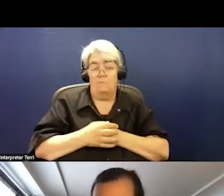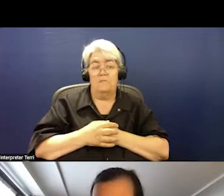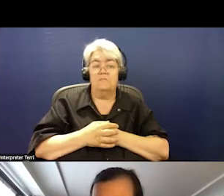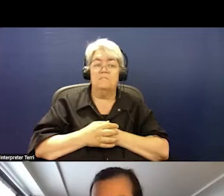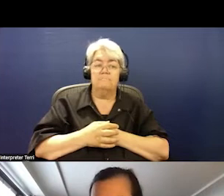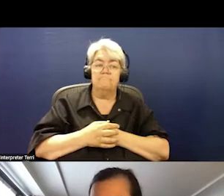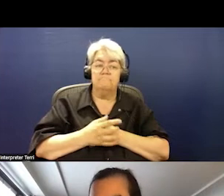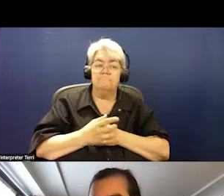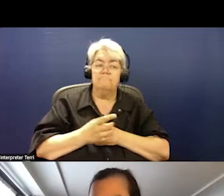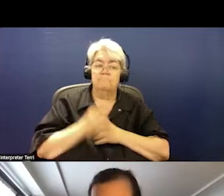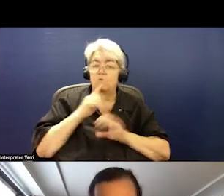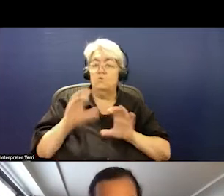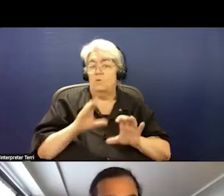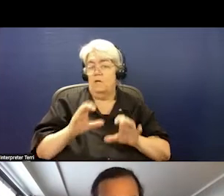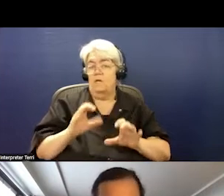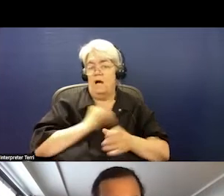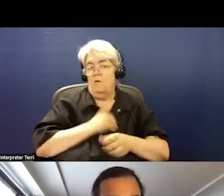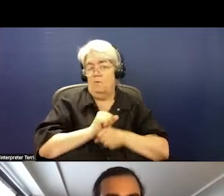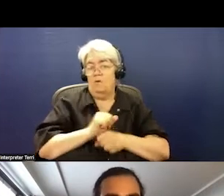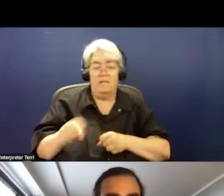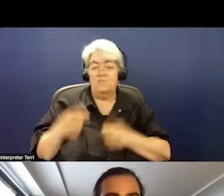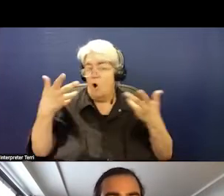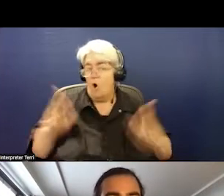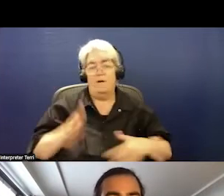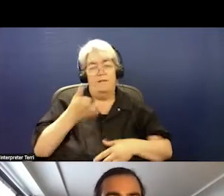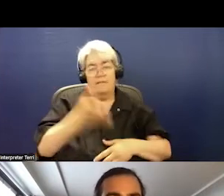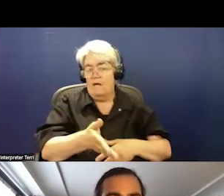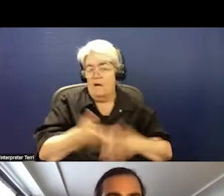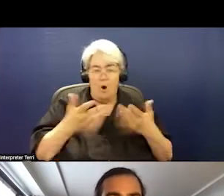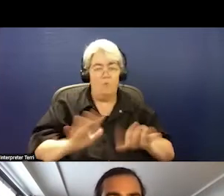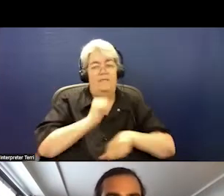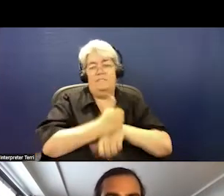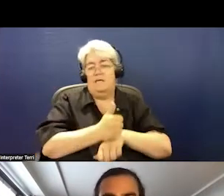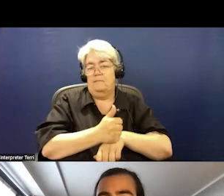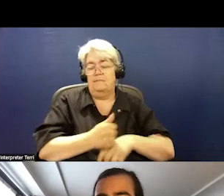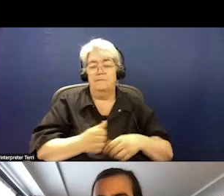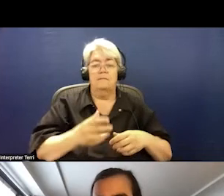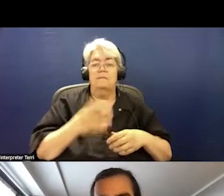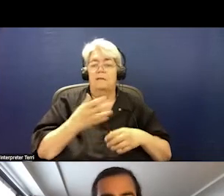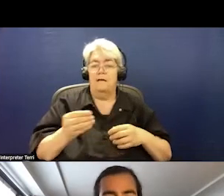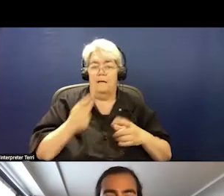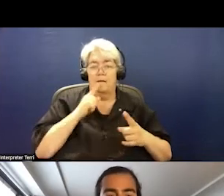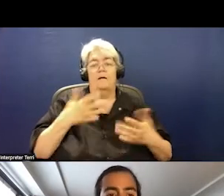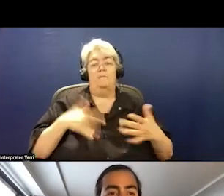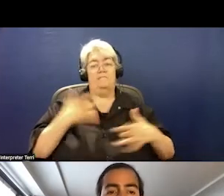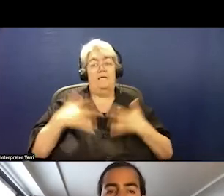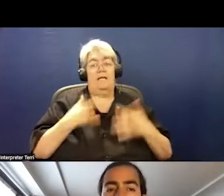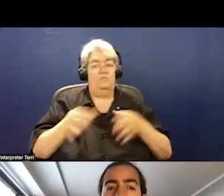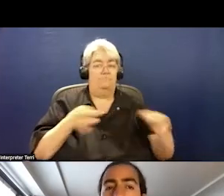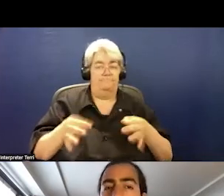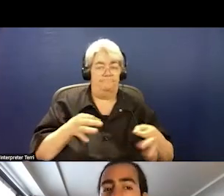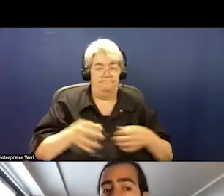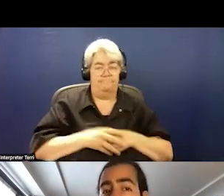much doing this work. It's on the ground, it's doing the work, and I'm excited to get to talk about it here.